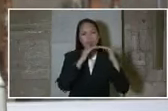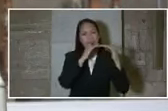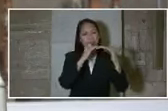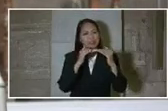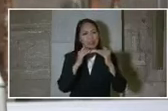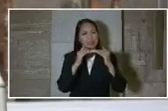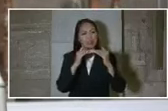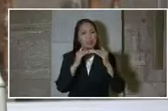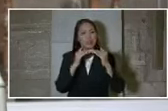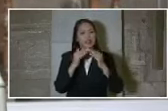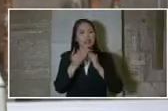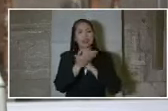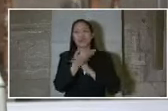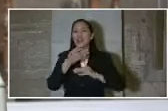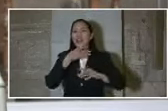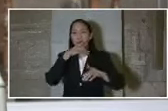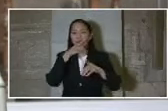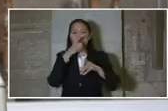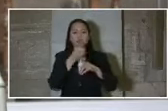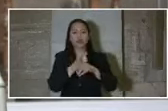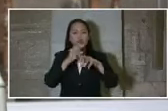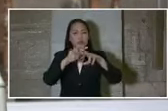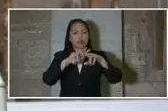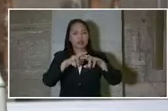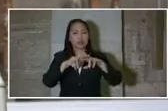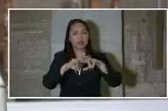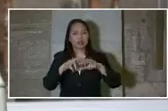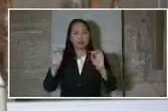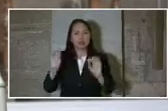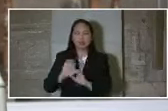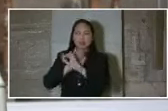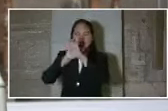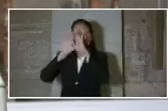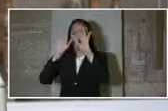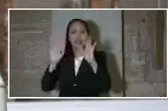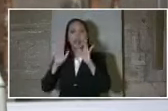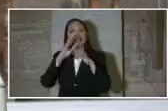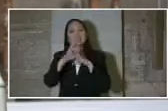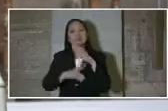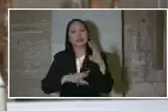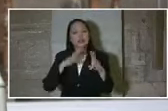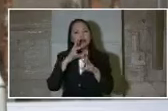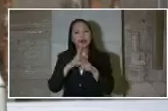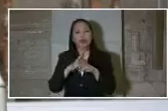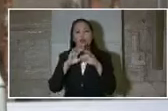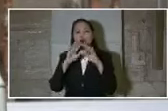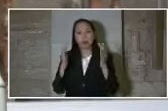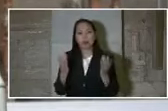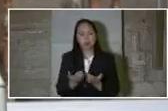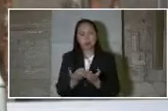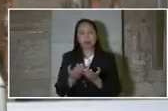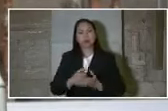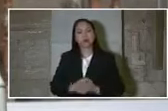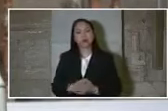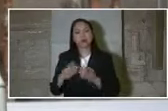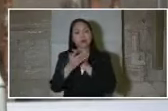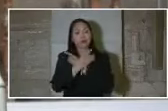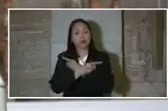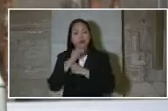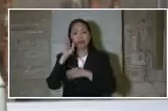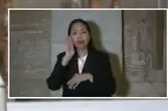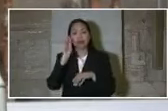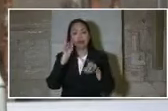That is a true salt and light of the world. My dear brothers and